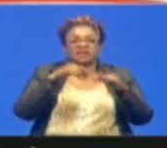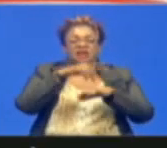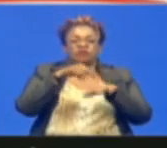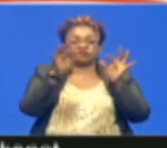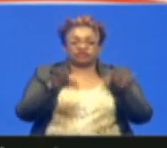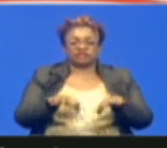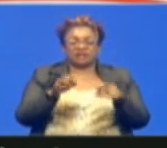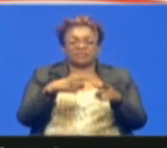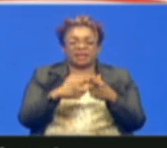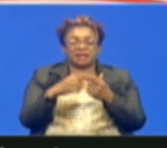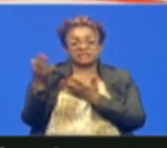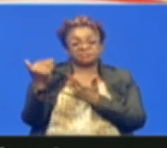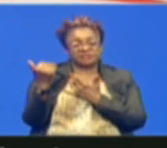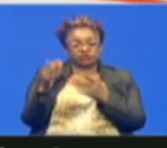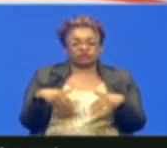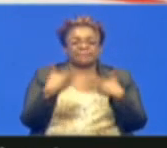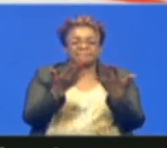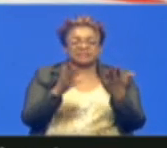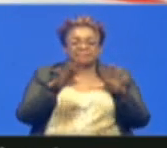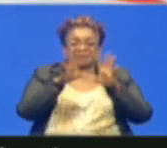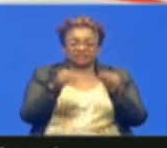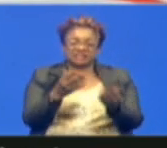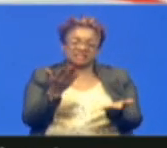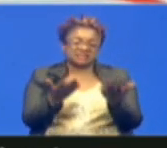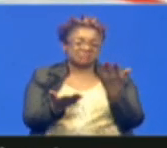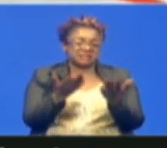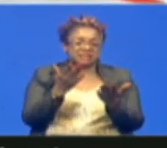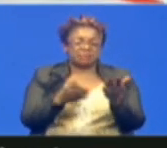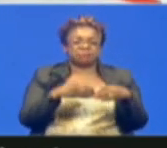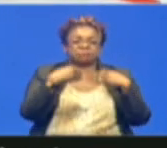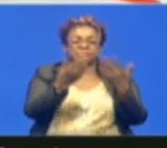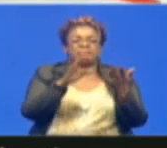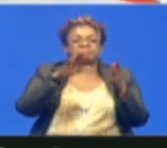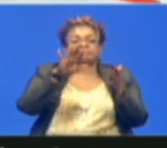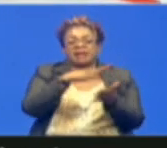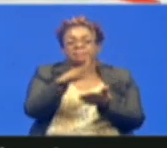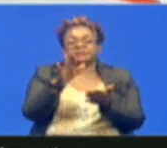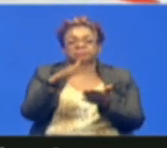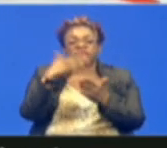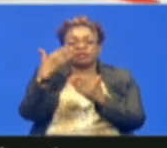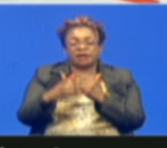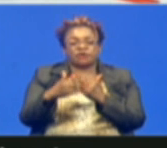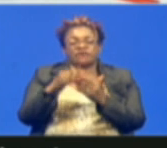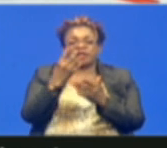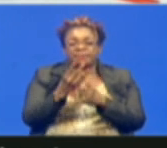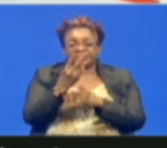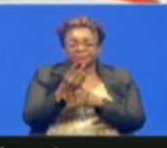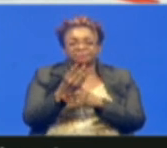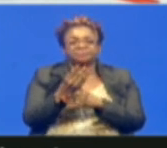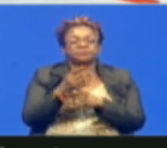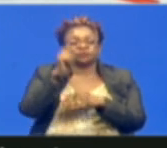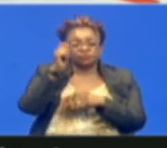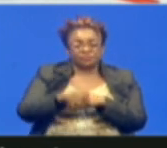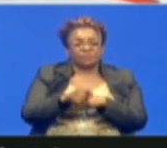then be expected to submit the budget estimates before the Parliament by the end of April. The Judicial and Parliamentary Service Commissions are